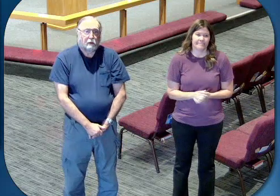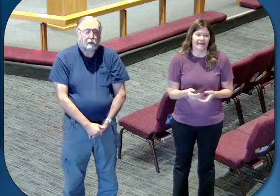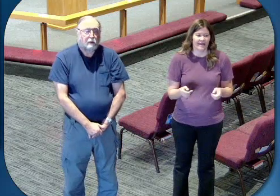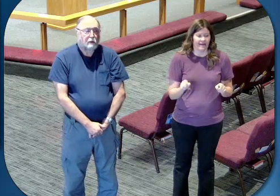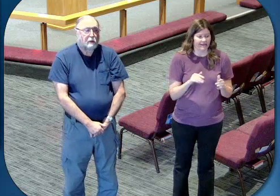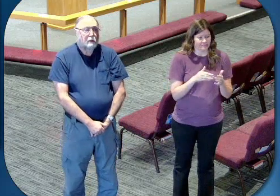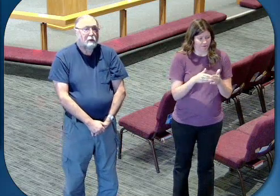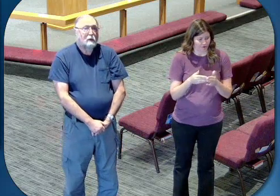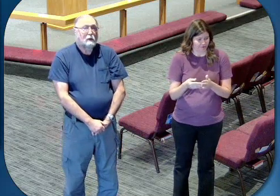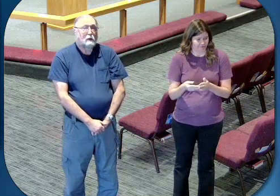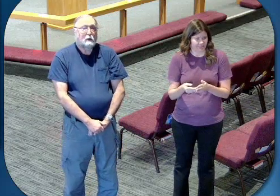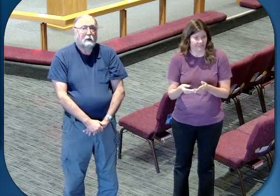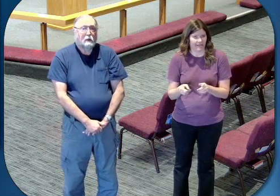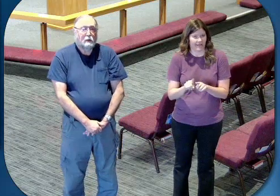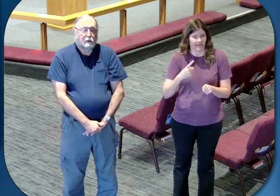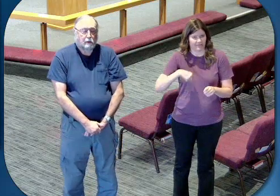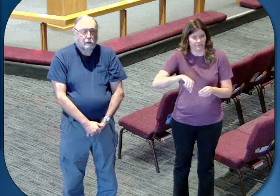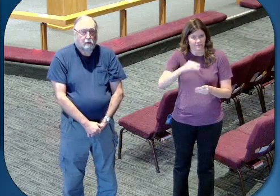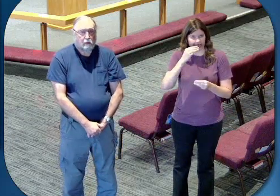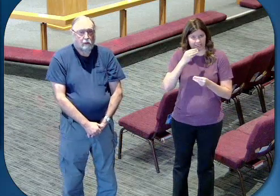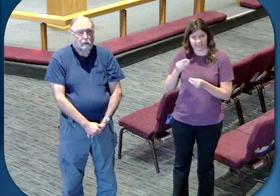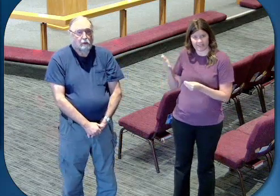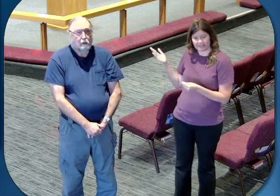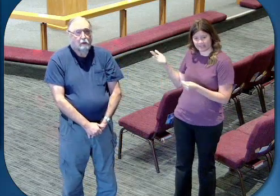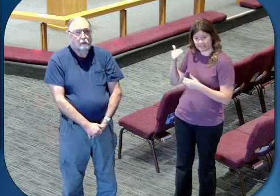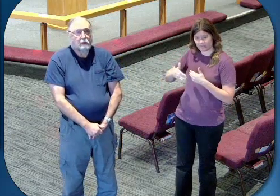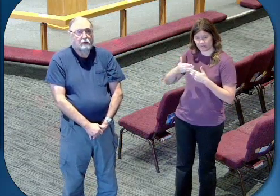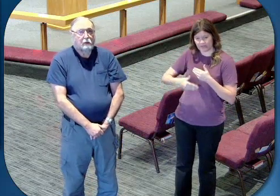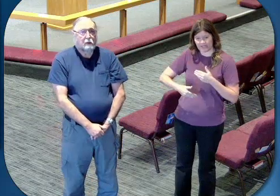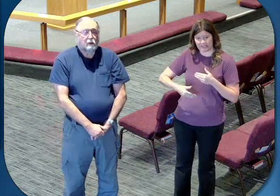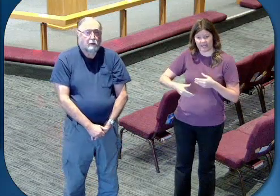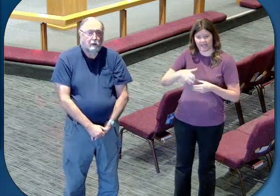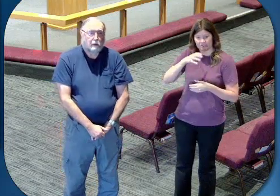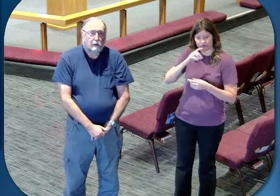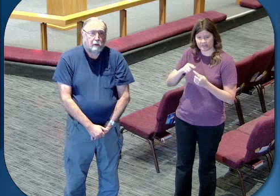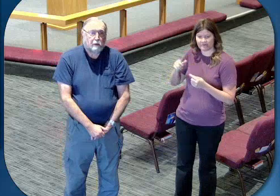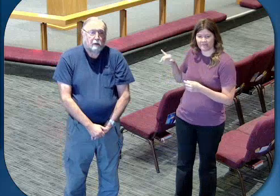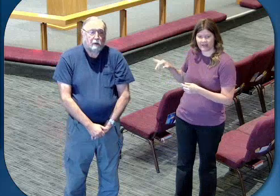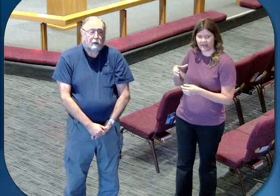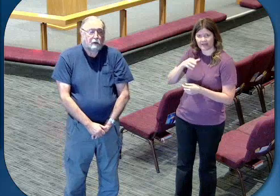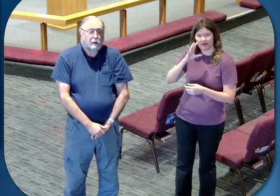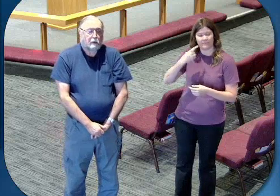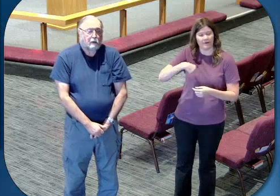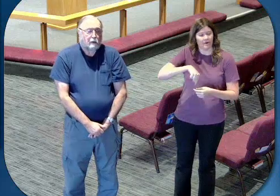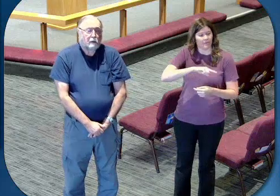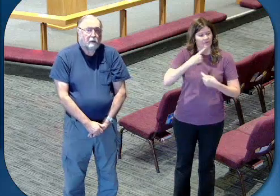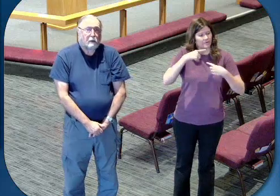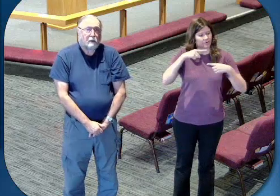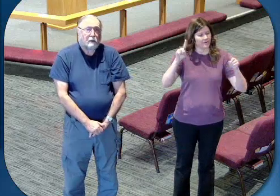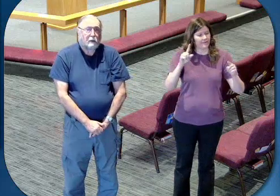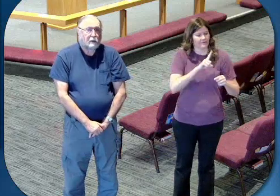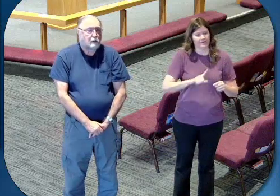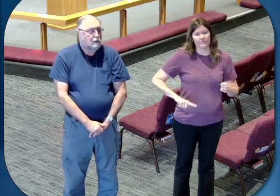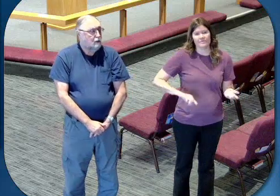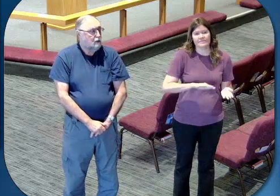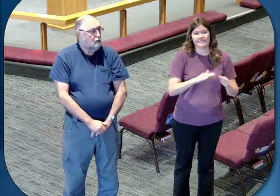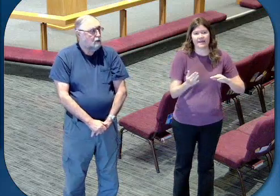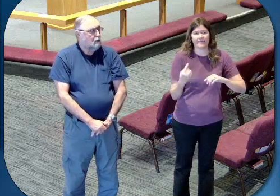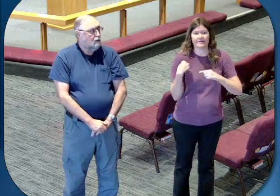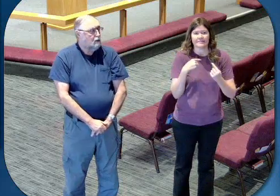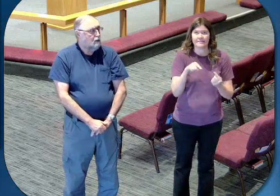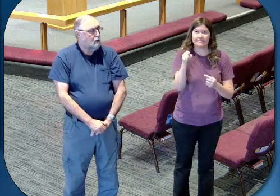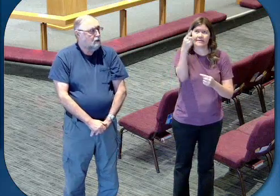As often as we eat this bread and drink this cup, we proclaim the Lord's death until